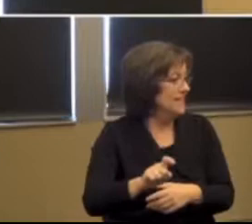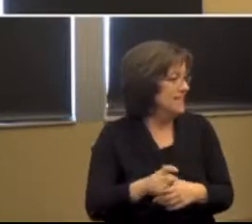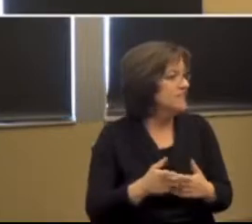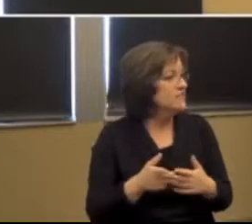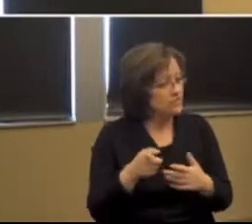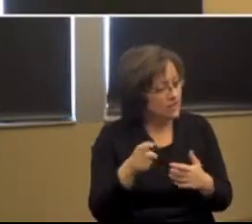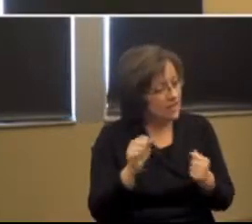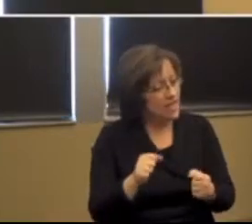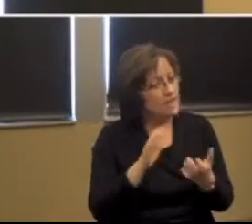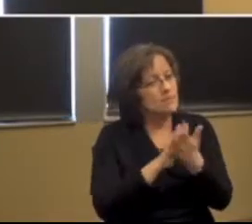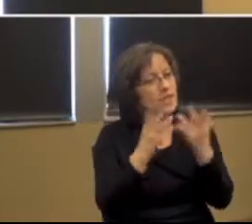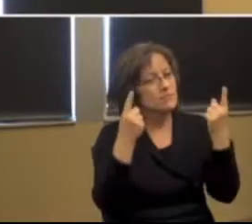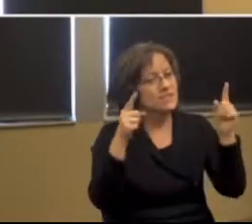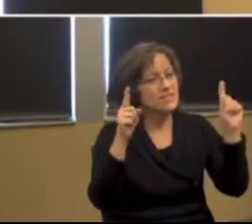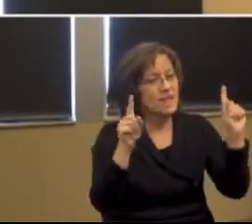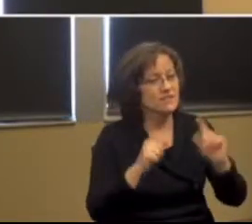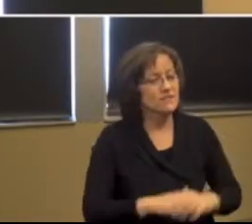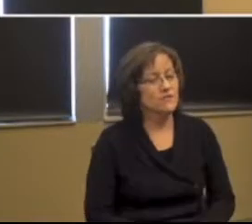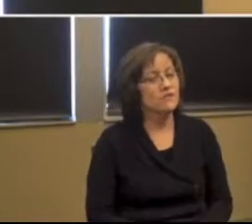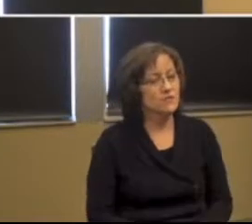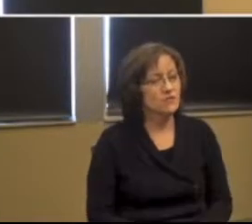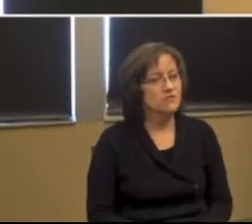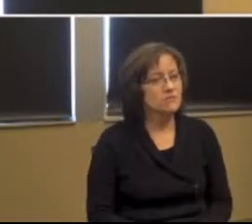need, so that they can be successful?